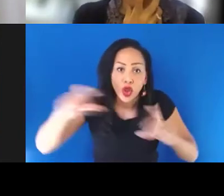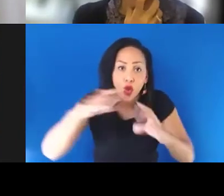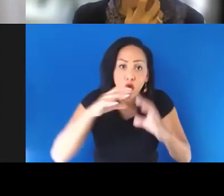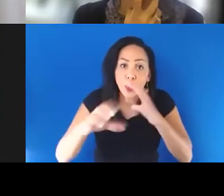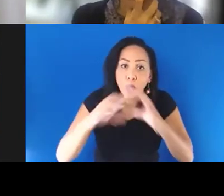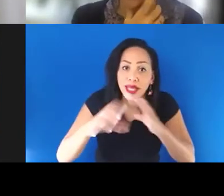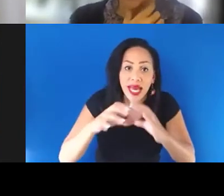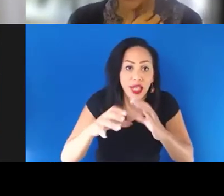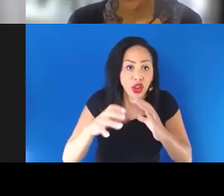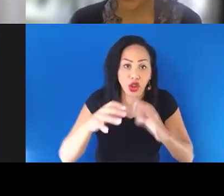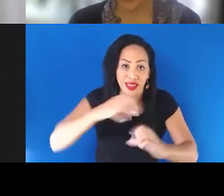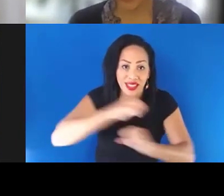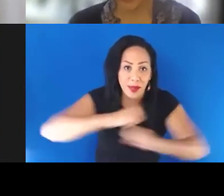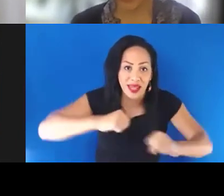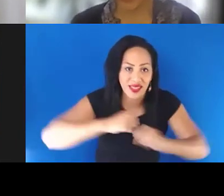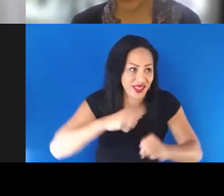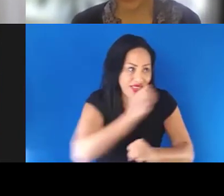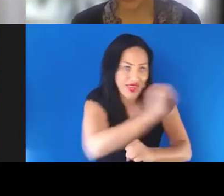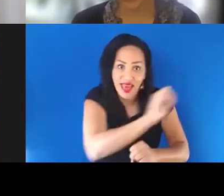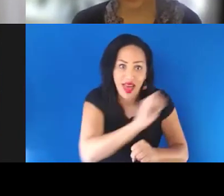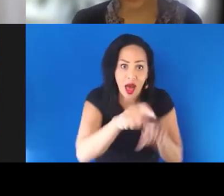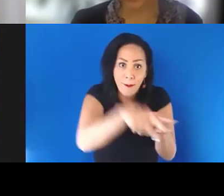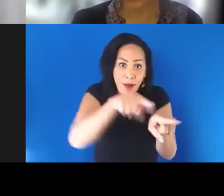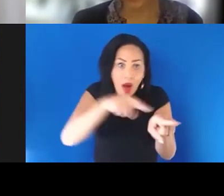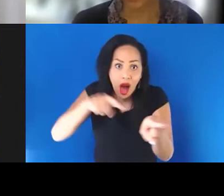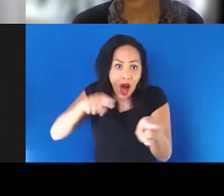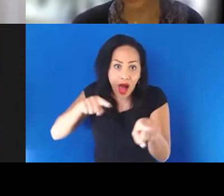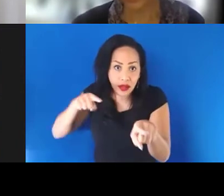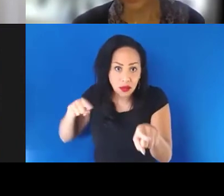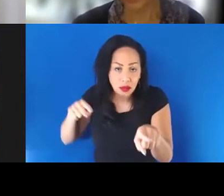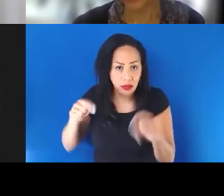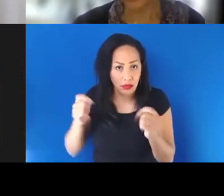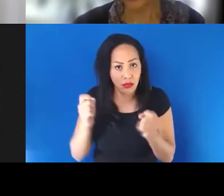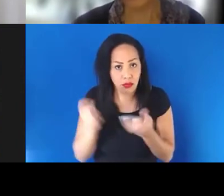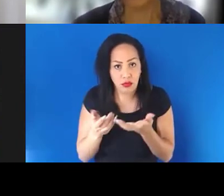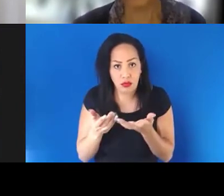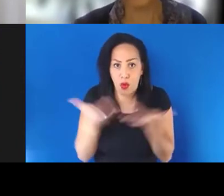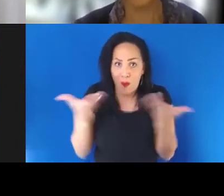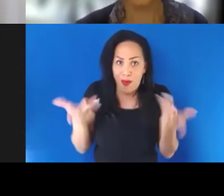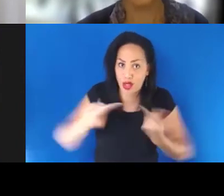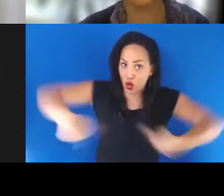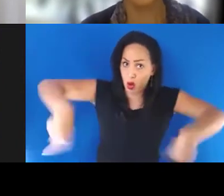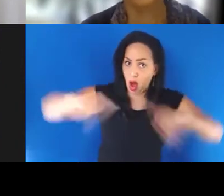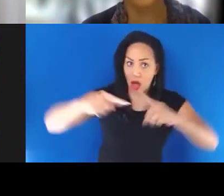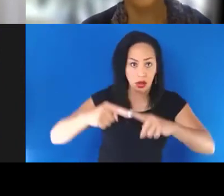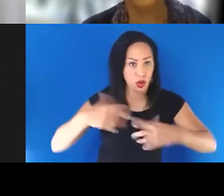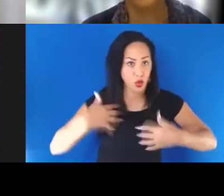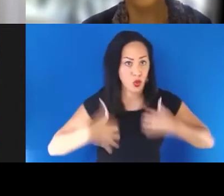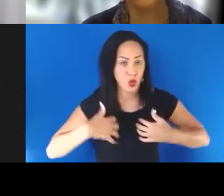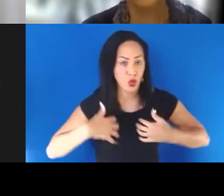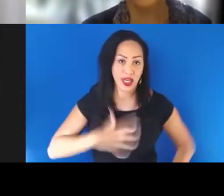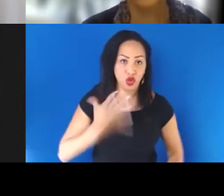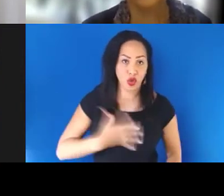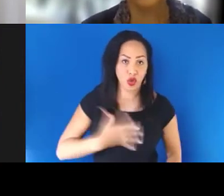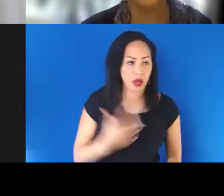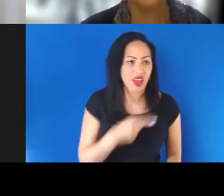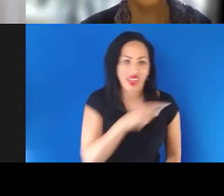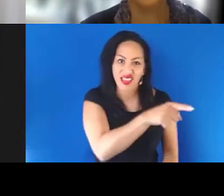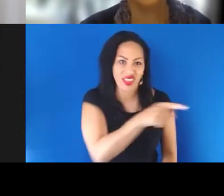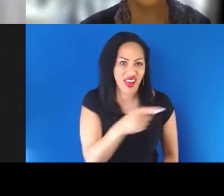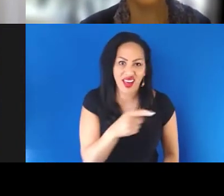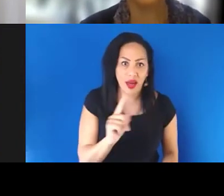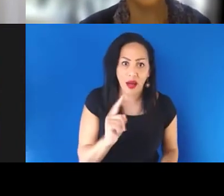much behind than what we all are celebrating right now. So the kind of bandwidth I need to look at your